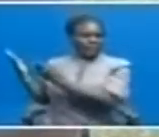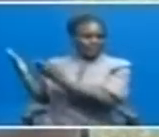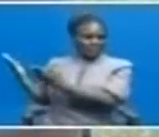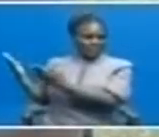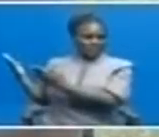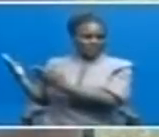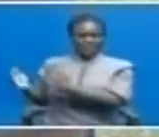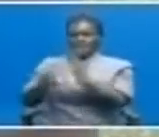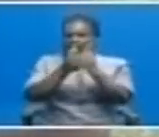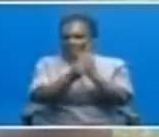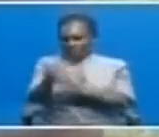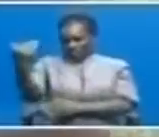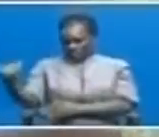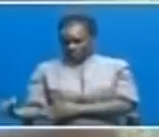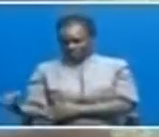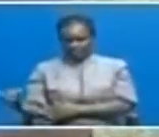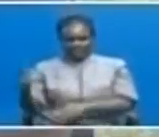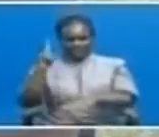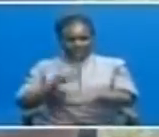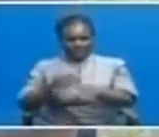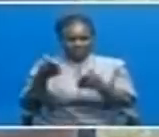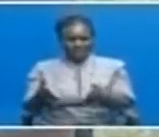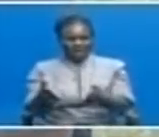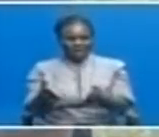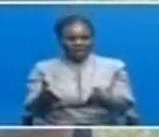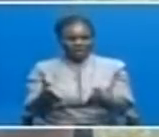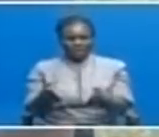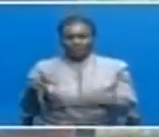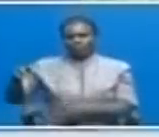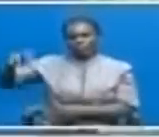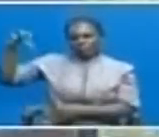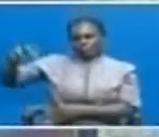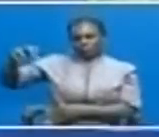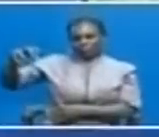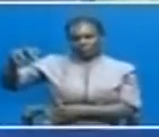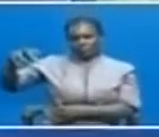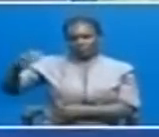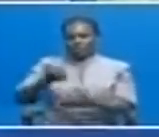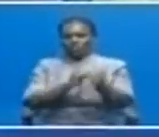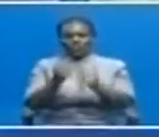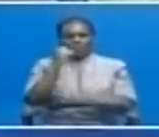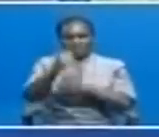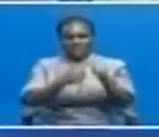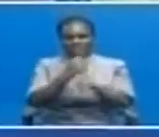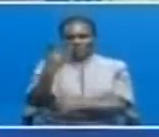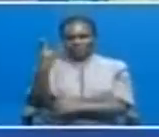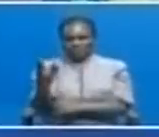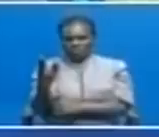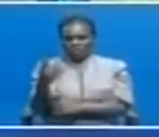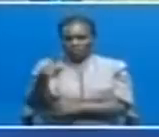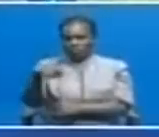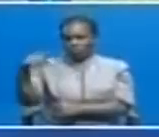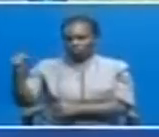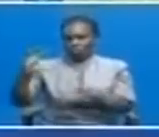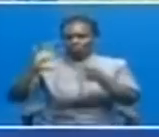the star in her junior at times. Right now, she has been running in the senior races for the past 4 years. Mercy, you're heading to the